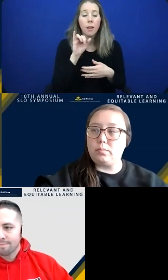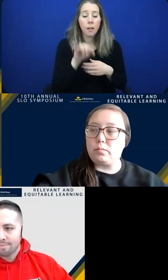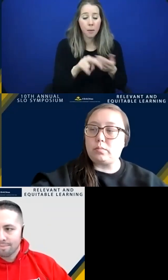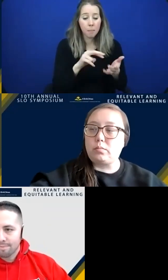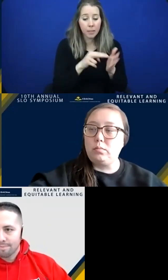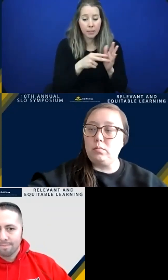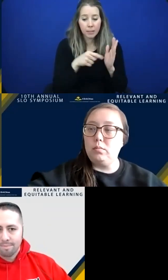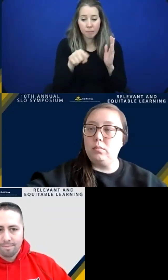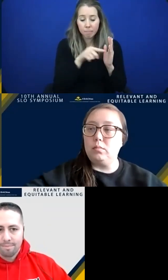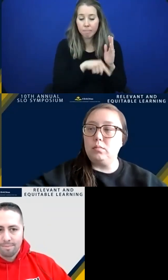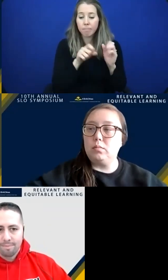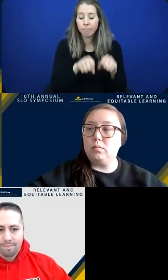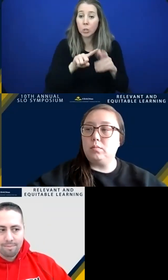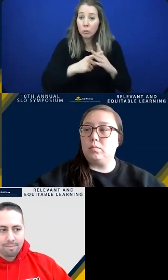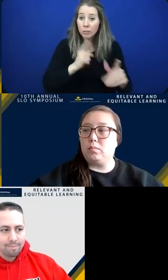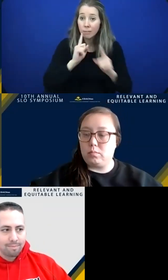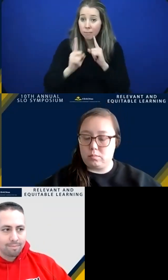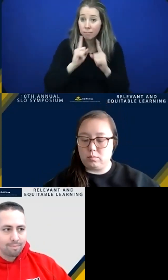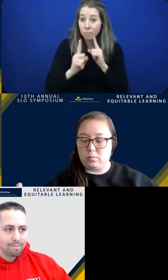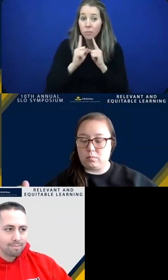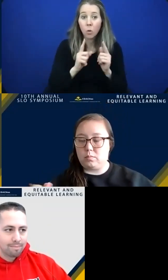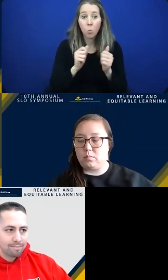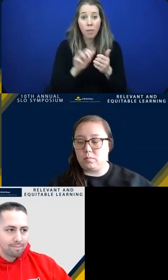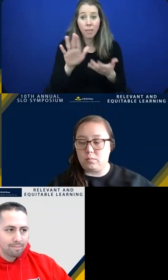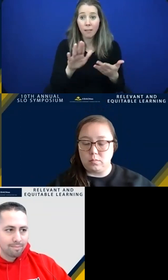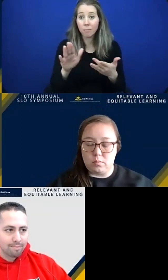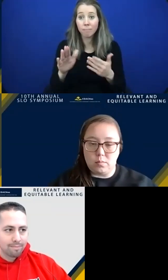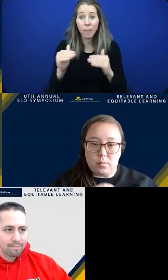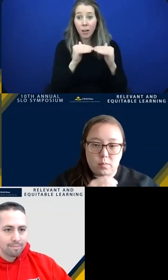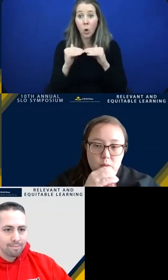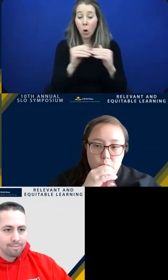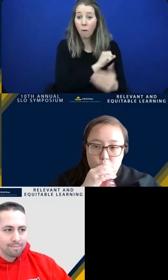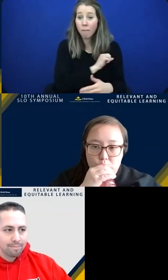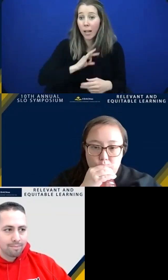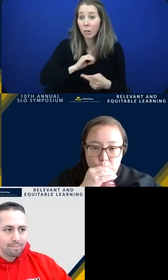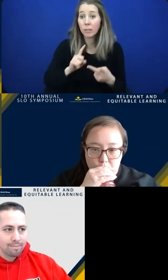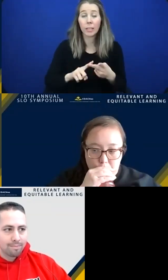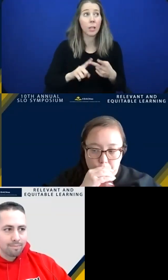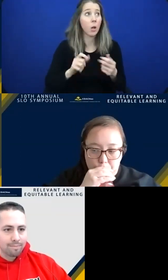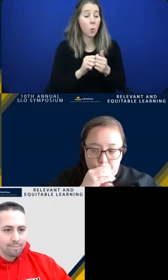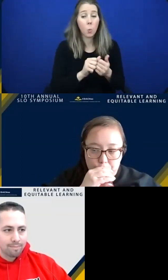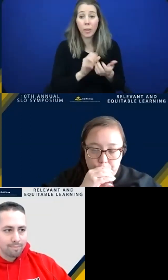start to open up these conversations with their fellow faculty, with staff, and with their students